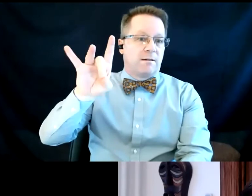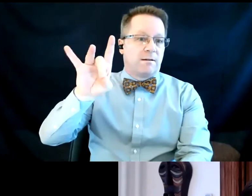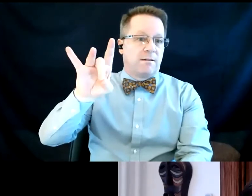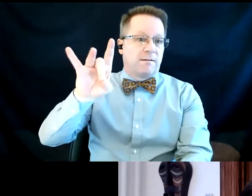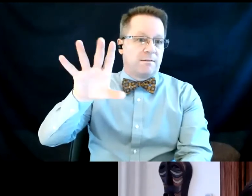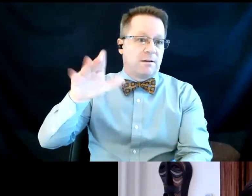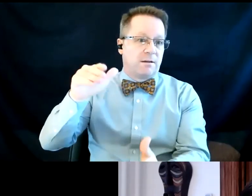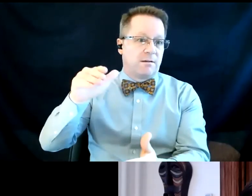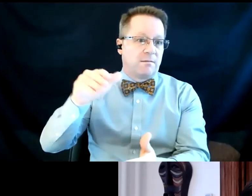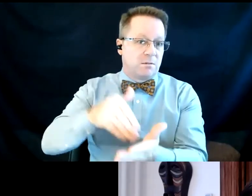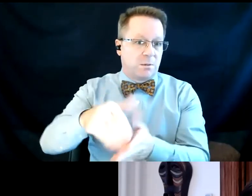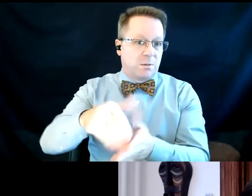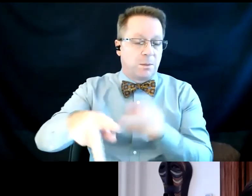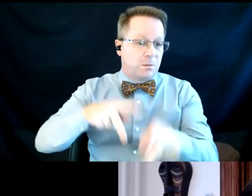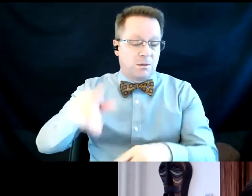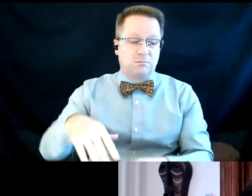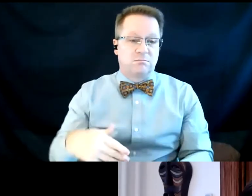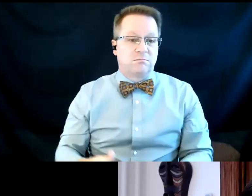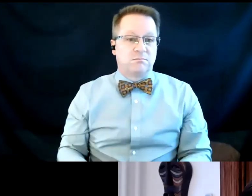Amazing track record.